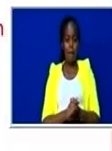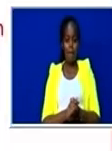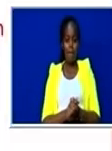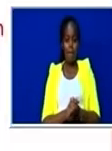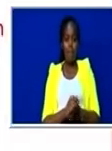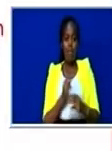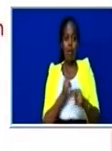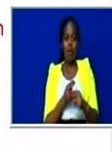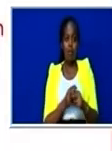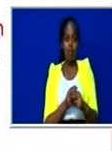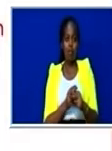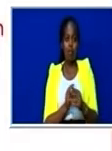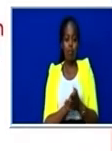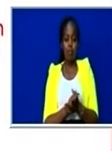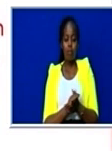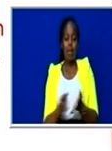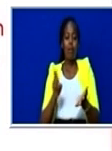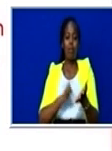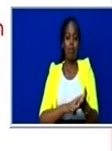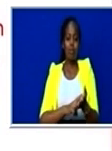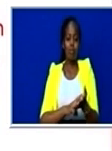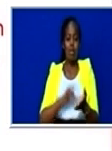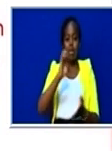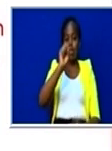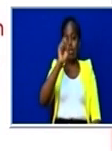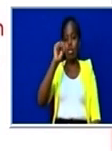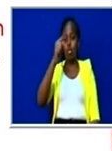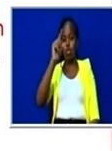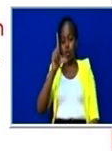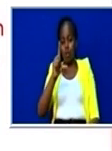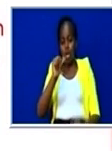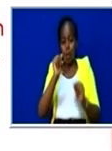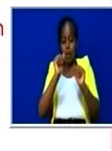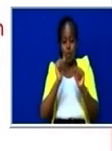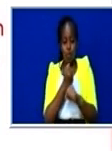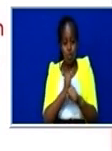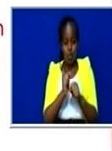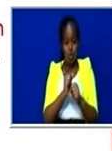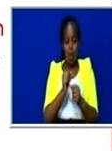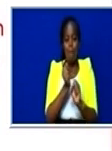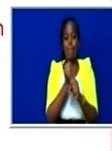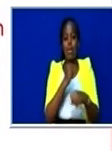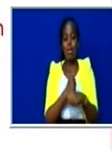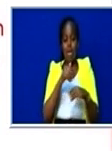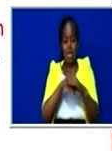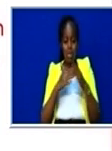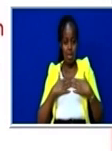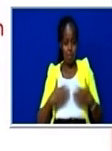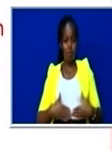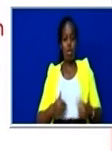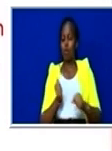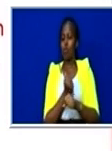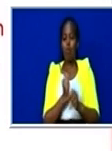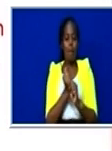known as the ones, essential amino acids are the amino acids that cannot be synthesized. The essential ones, they cannot